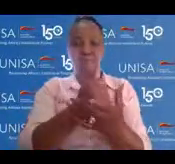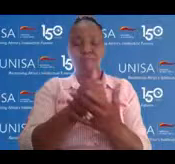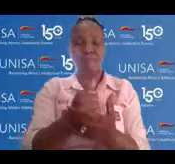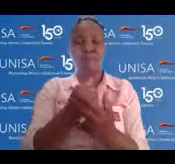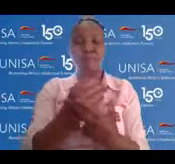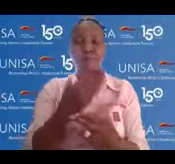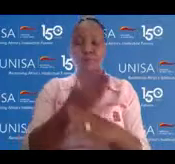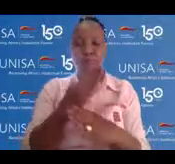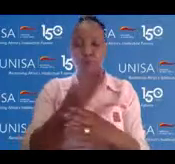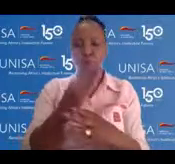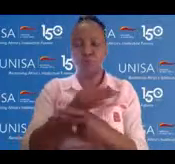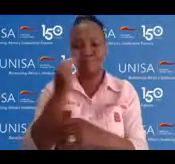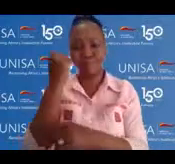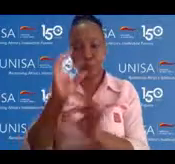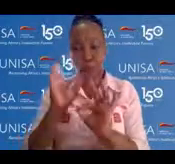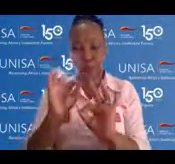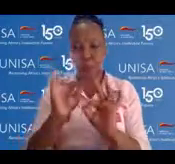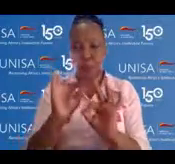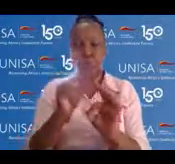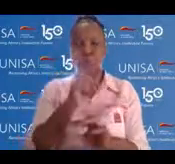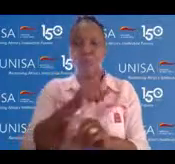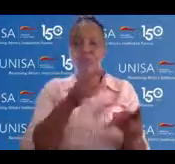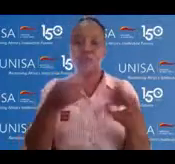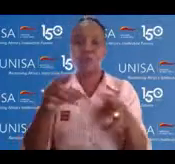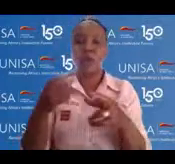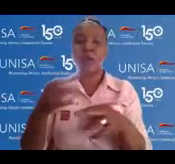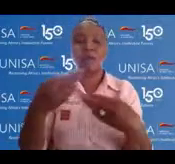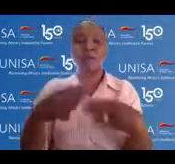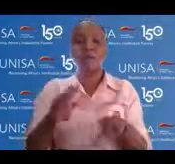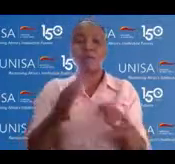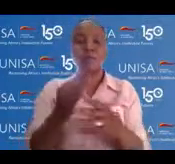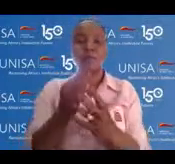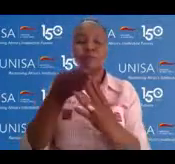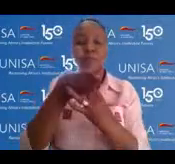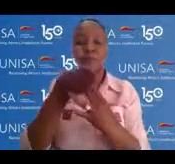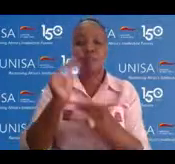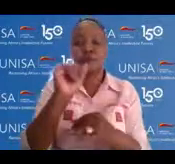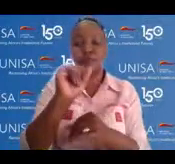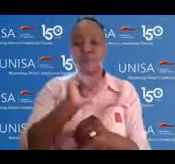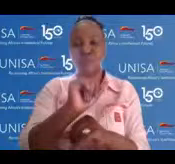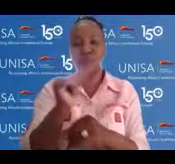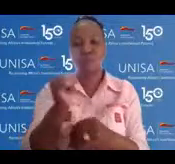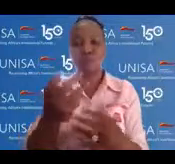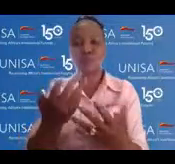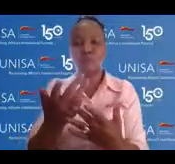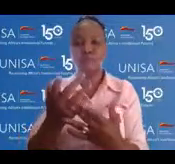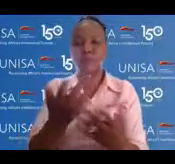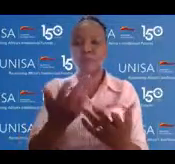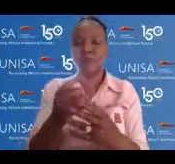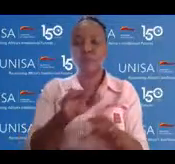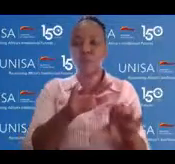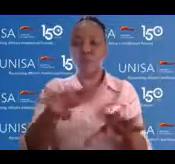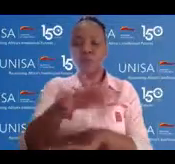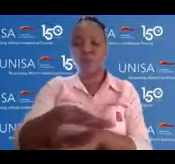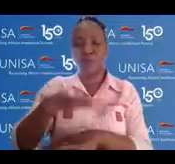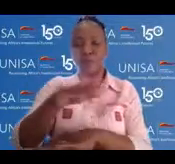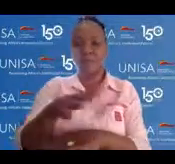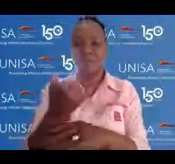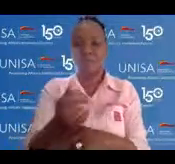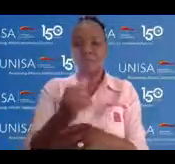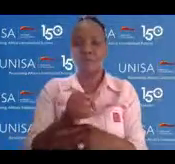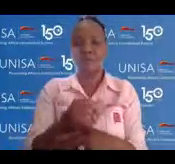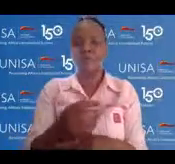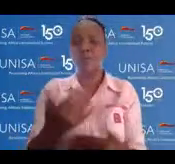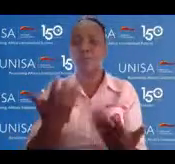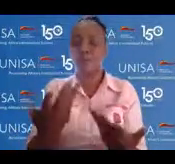so that you can start navigating your assessments and become less worried as you prepare and concentrate specifically on your discipline knowledge. Now, in this